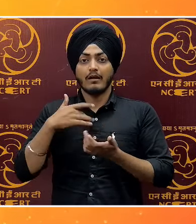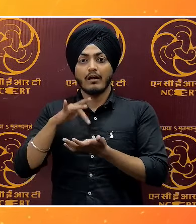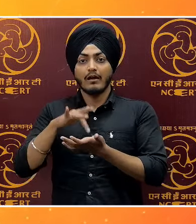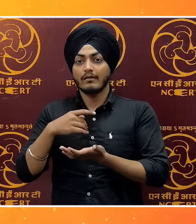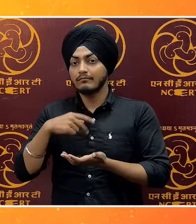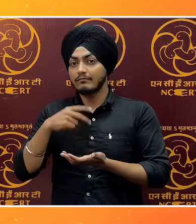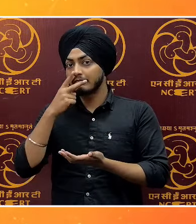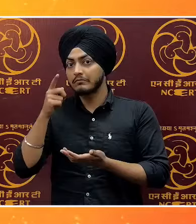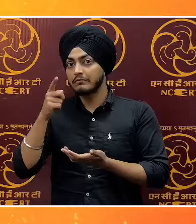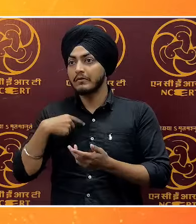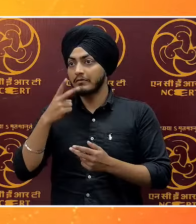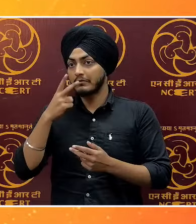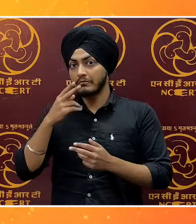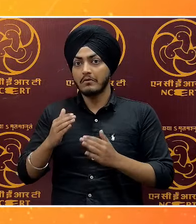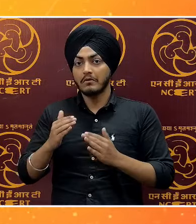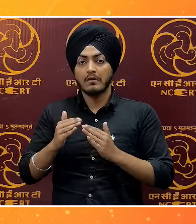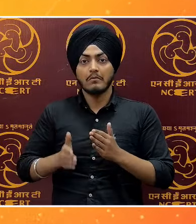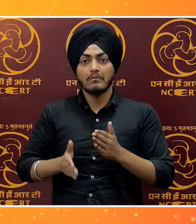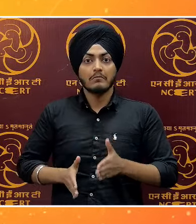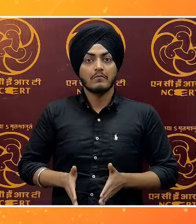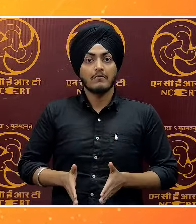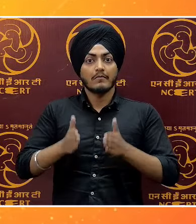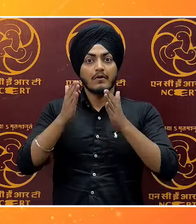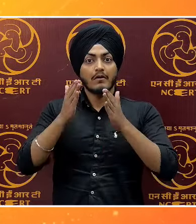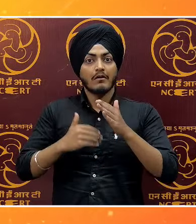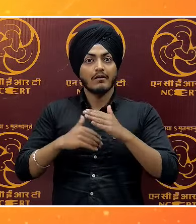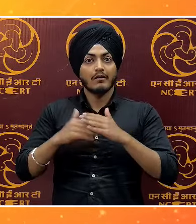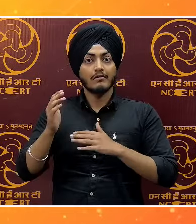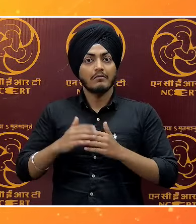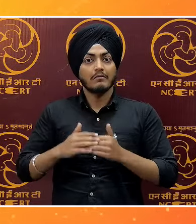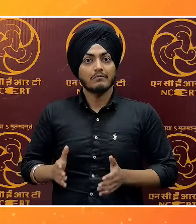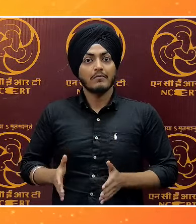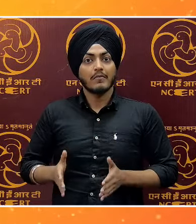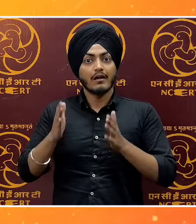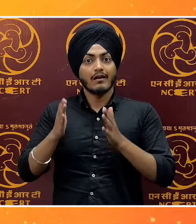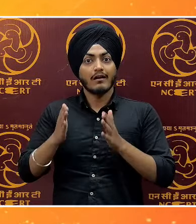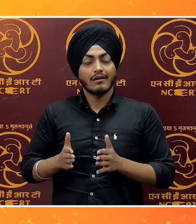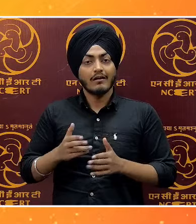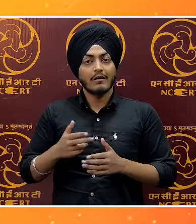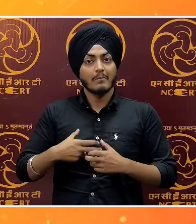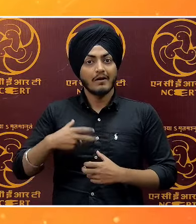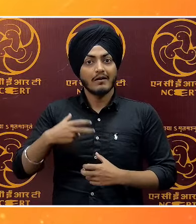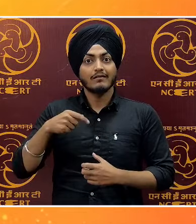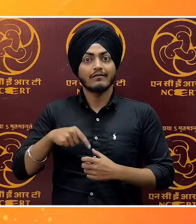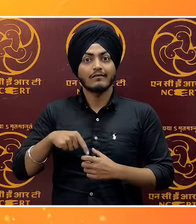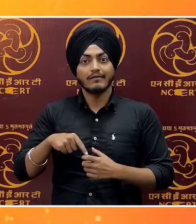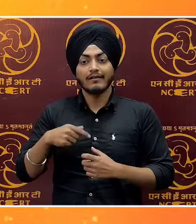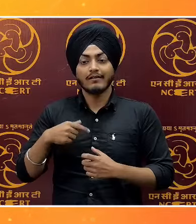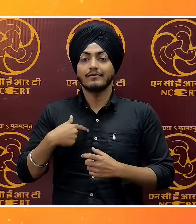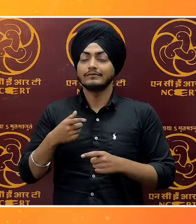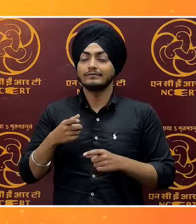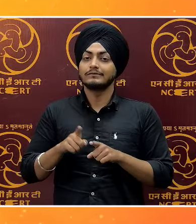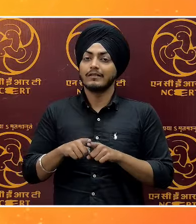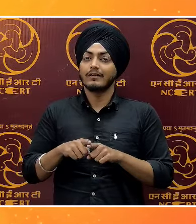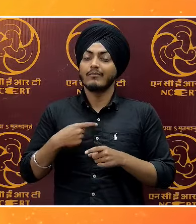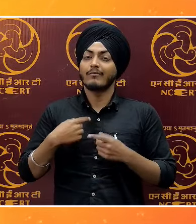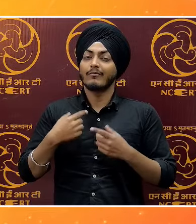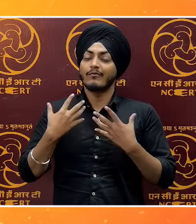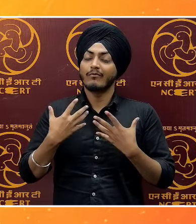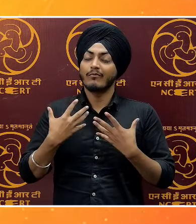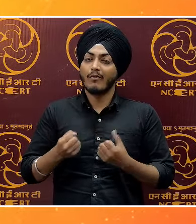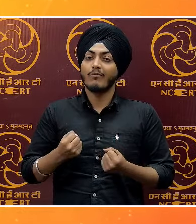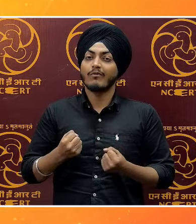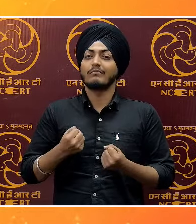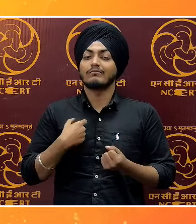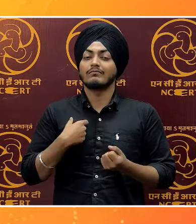with houses. Like you showed us just now, this is Yeah. that kind of town? Definitely. Okay. But ma'am, what if I want to learn the same